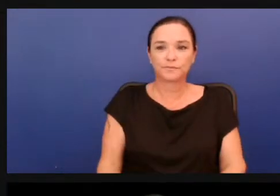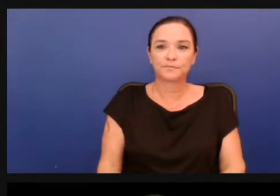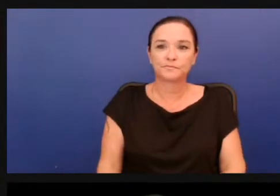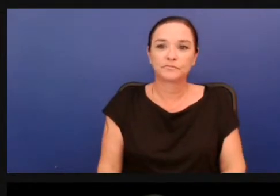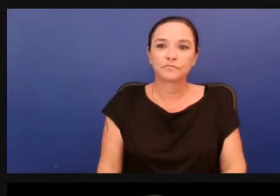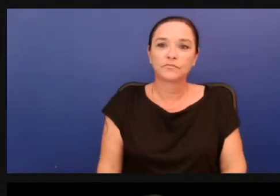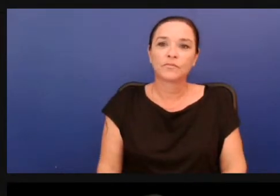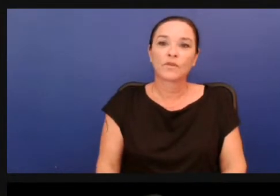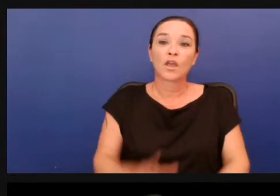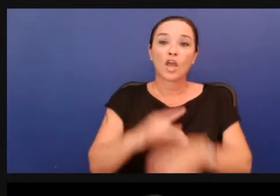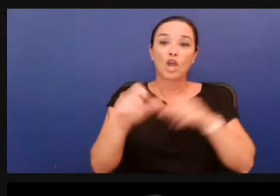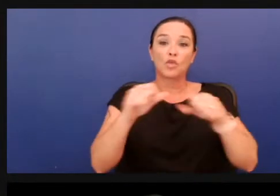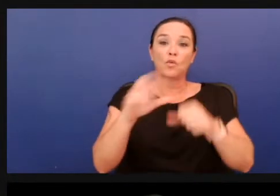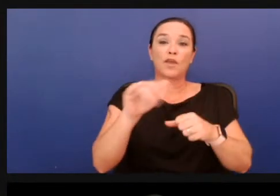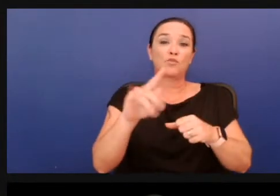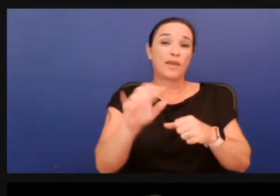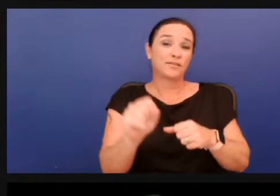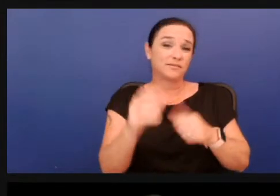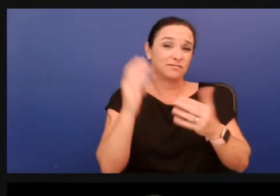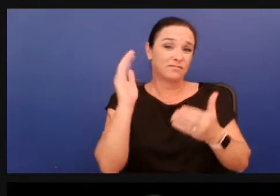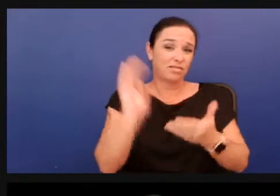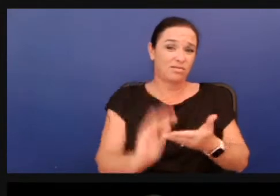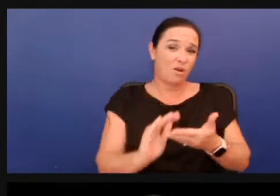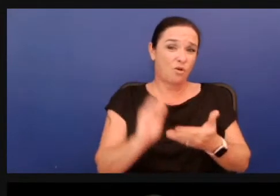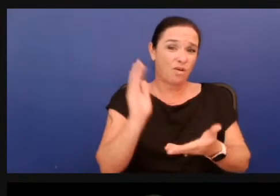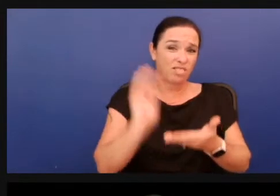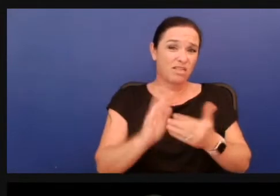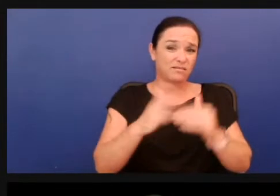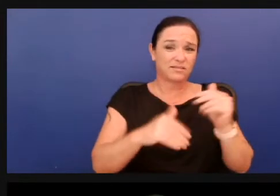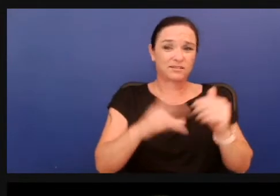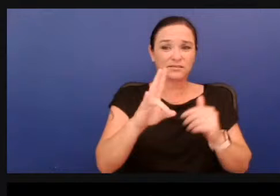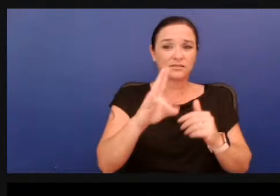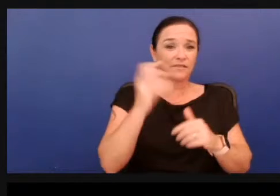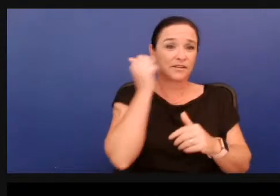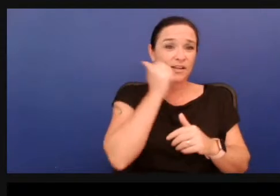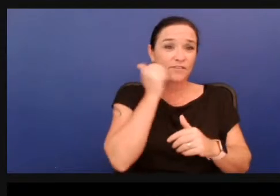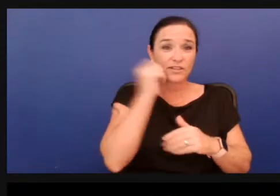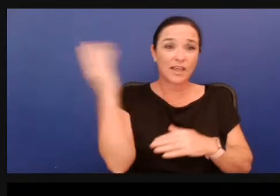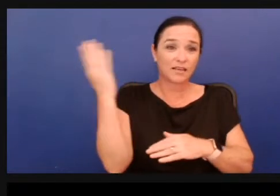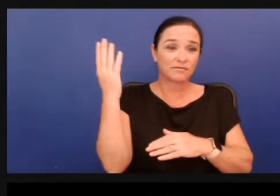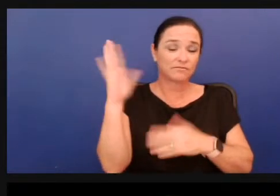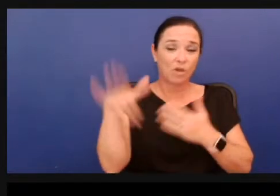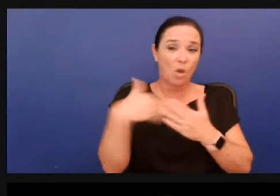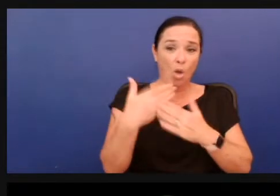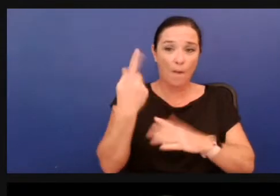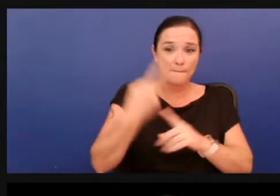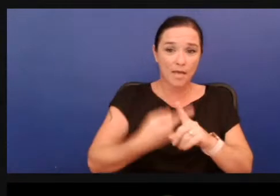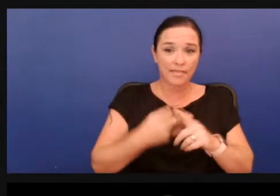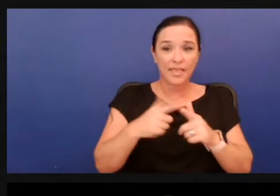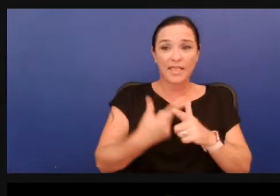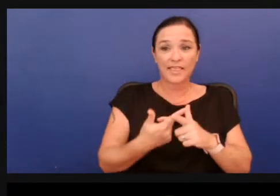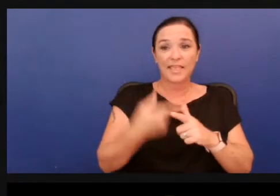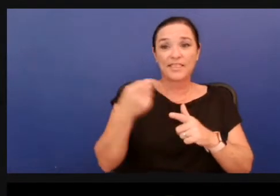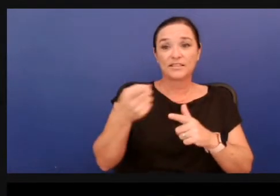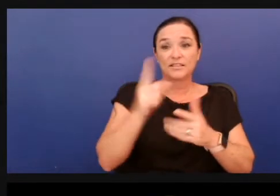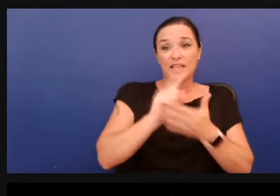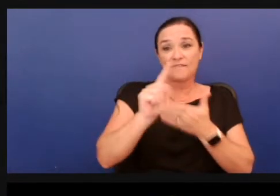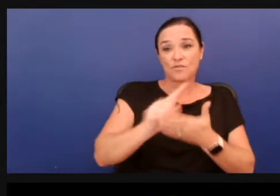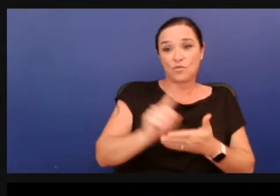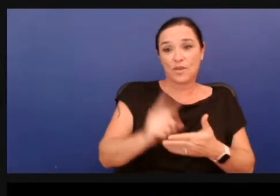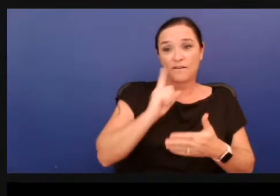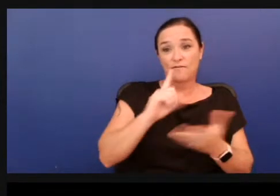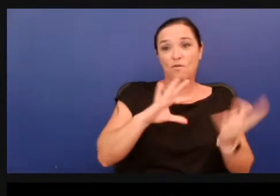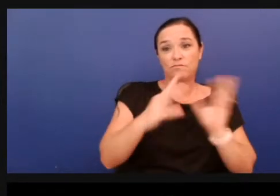rates are quite low, less than 7 a day, all month. And here it is per week for the whole last